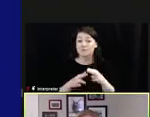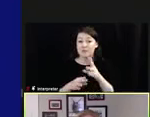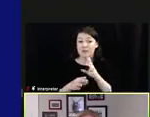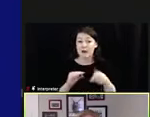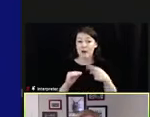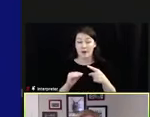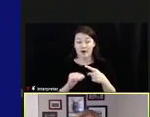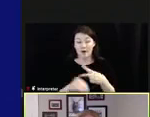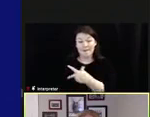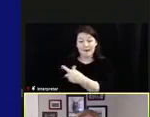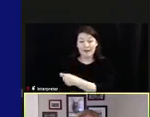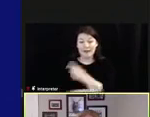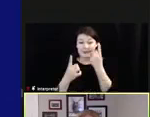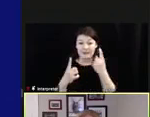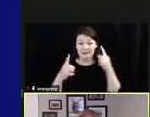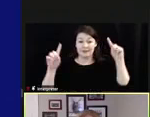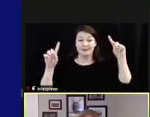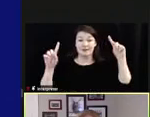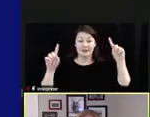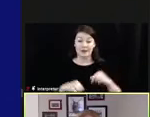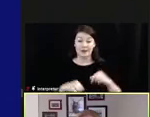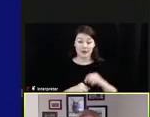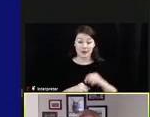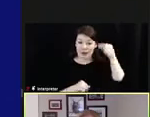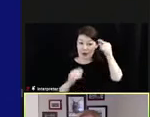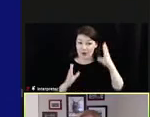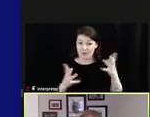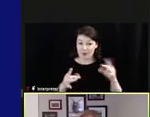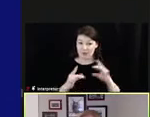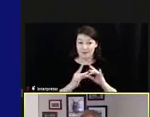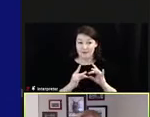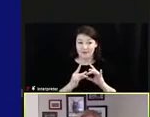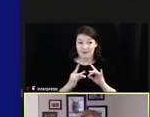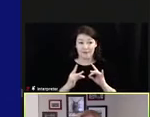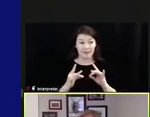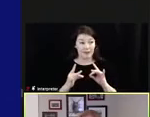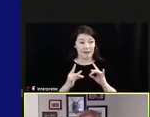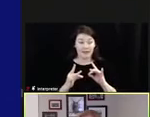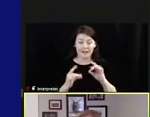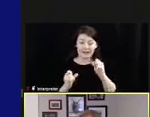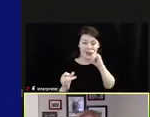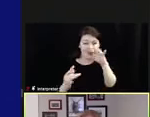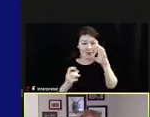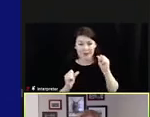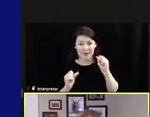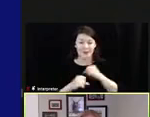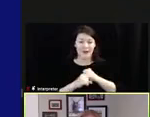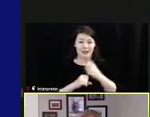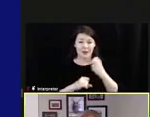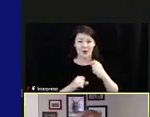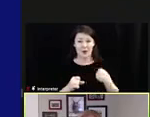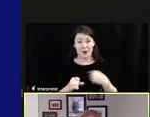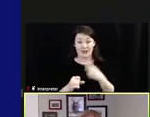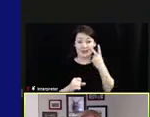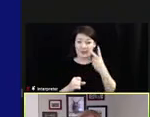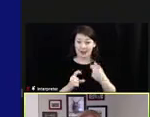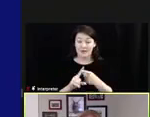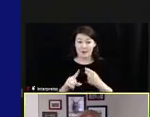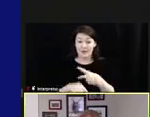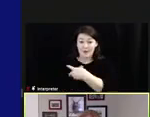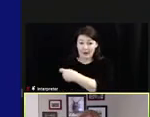vaccine effectiveness, and the governor mentioned this, the incredible protection that we are seeing from vaccine, protecting individuals